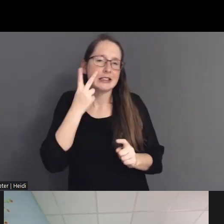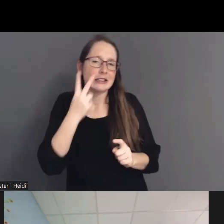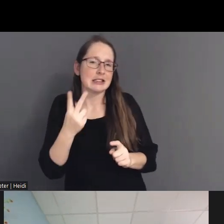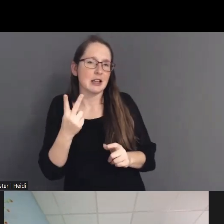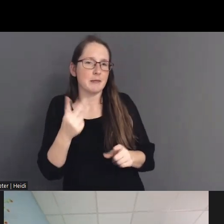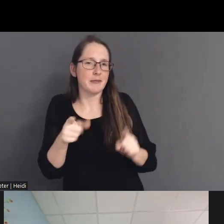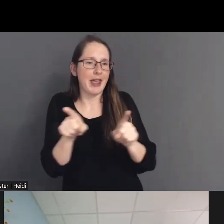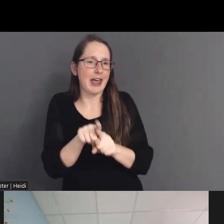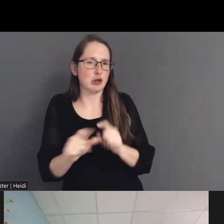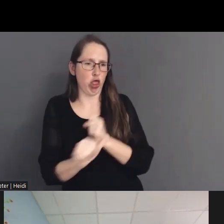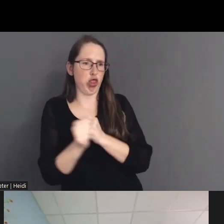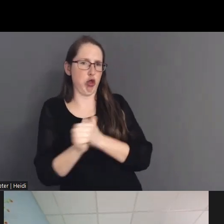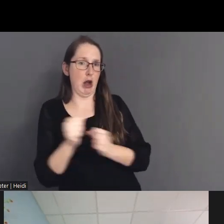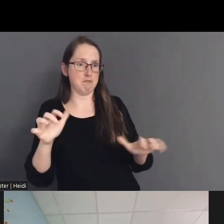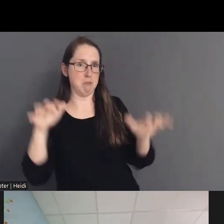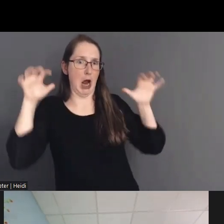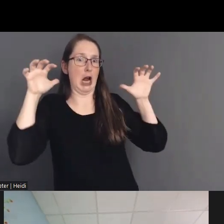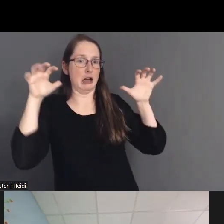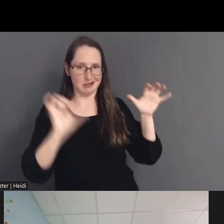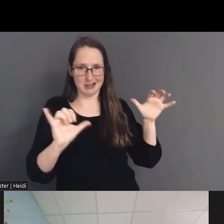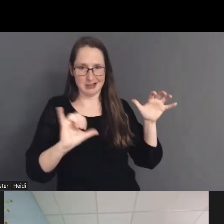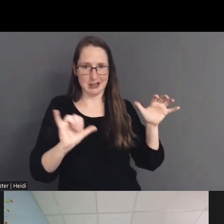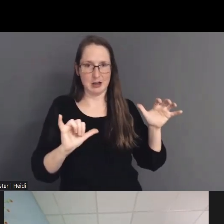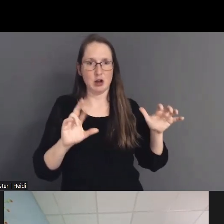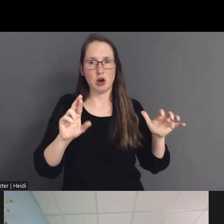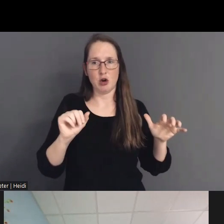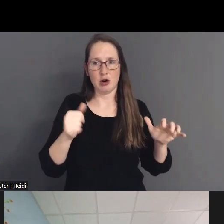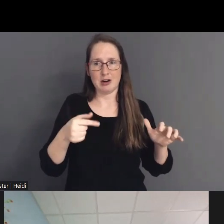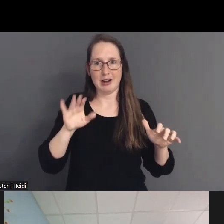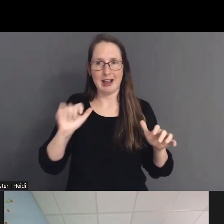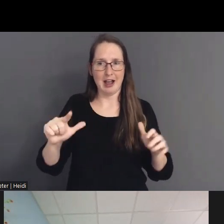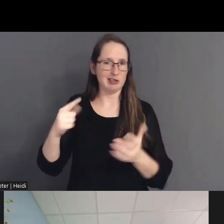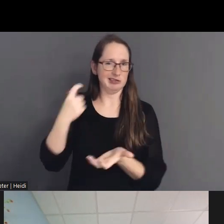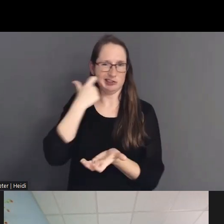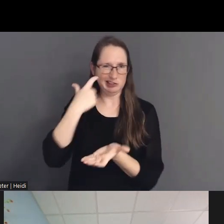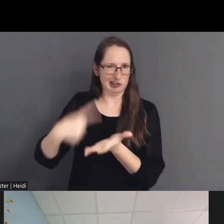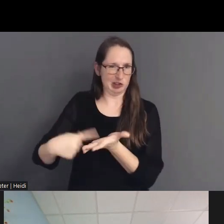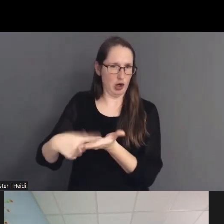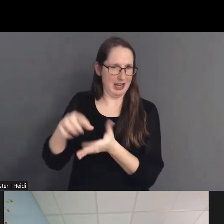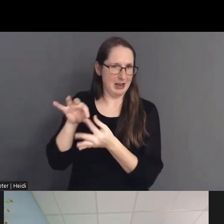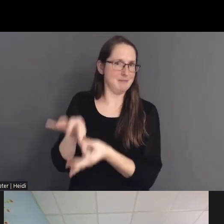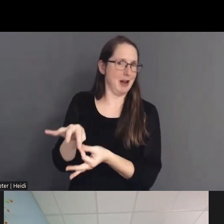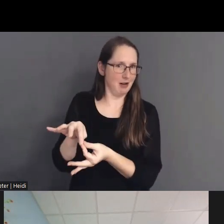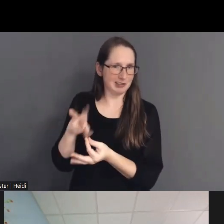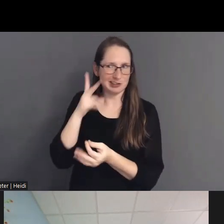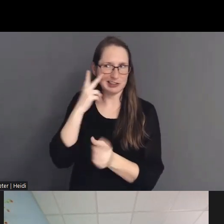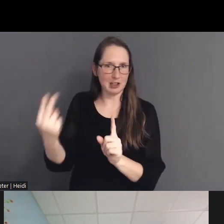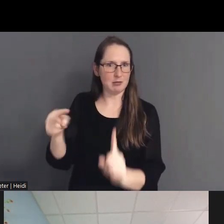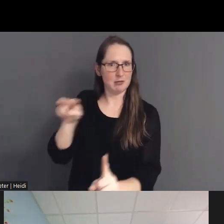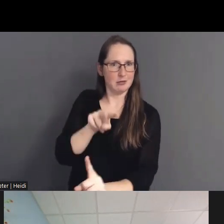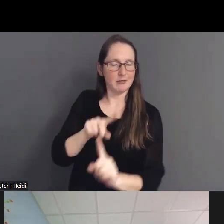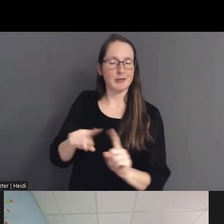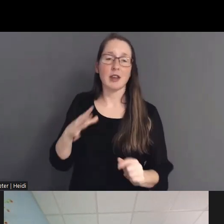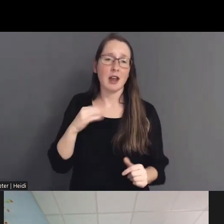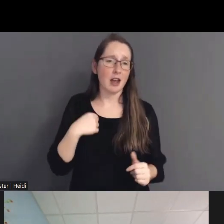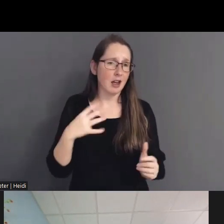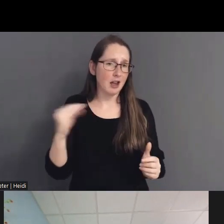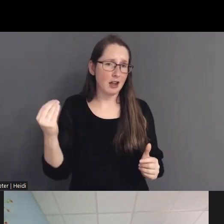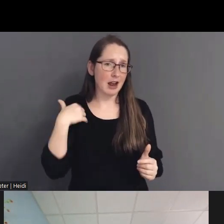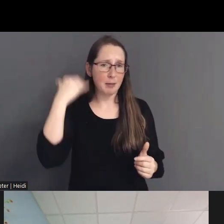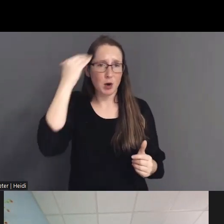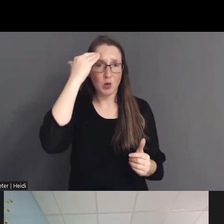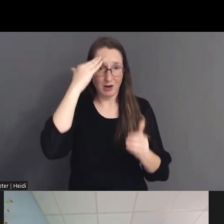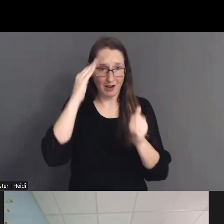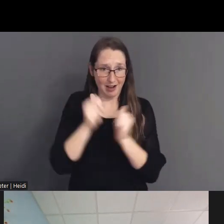or a monster, much of what Raquel was just talking about. And then I'm also aware of how